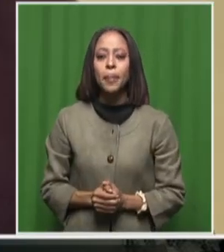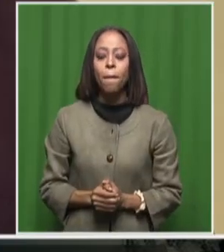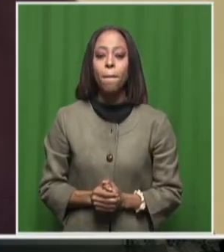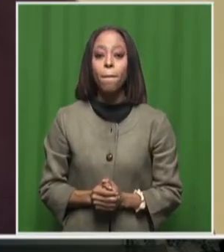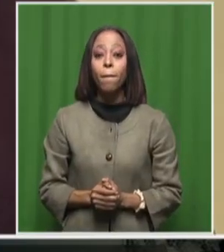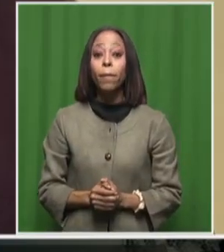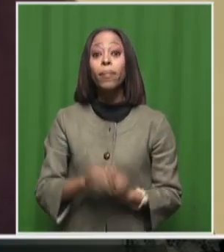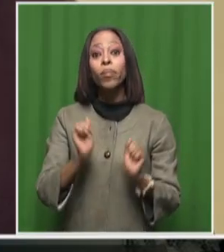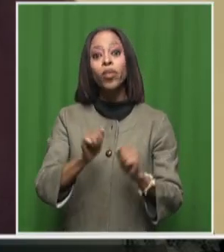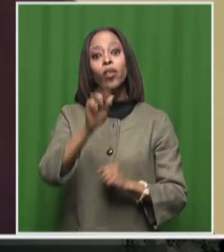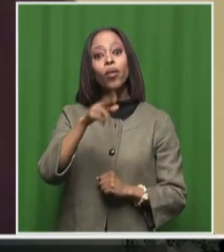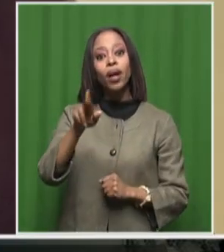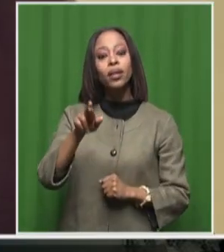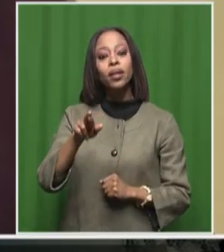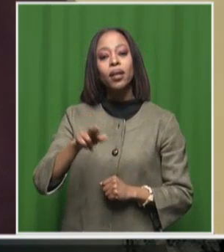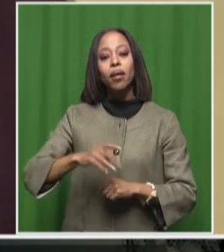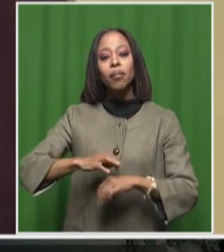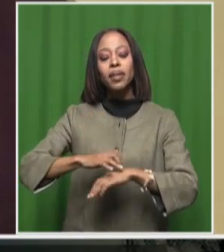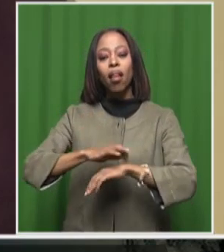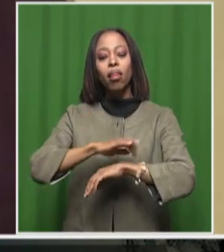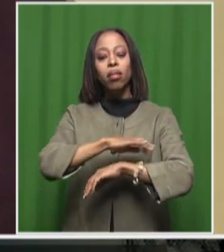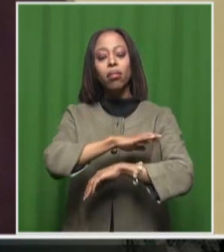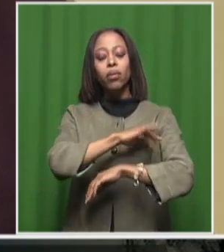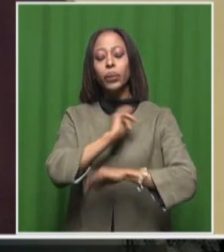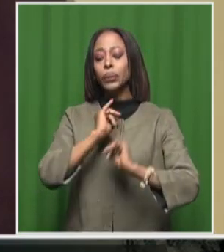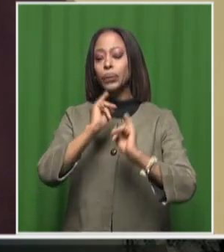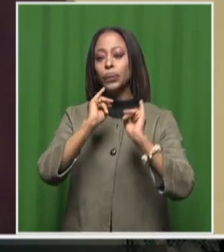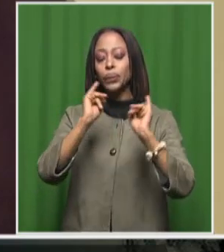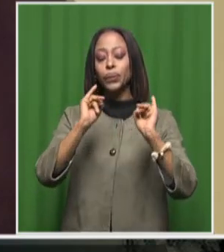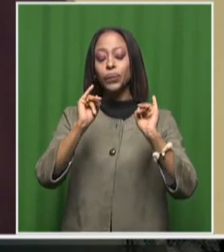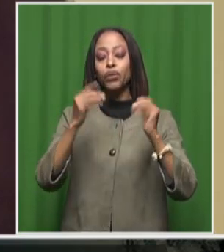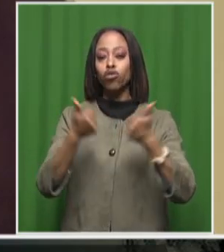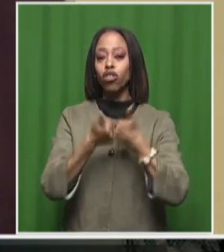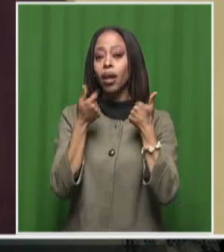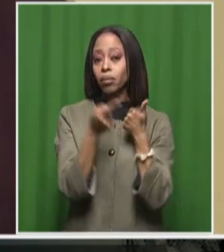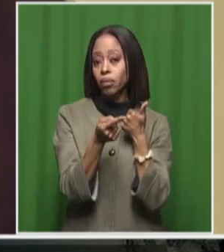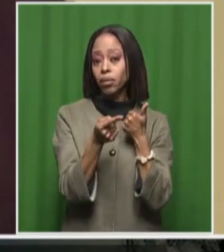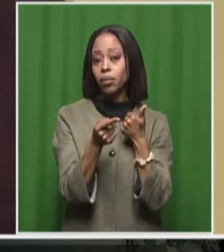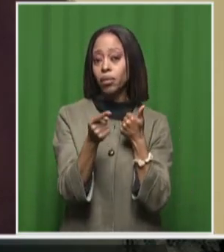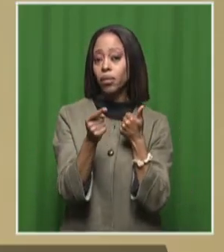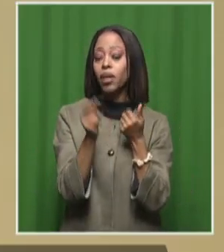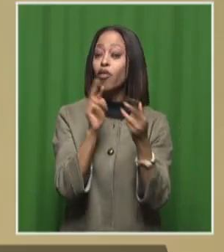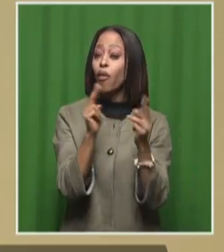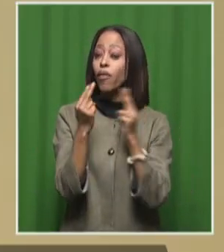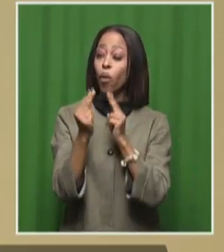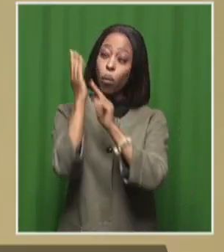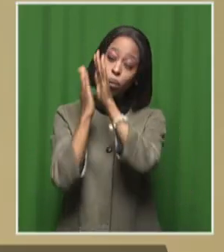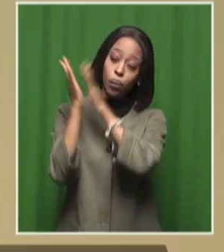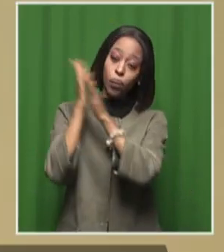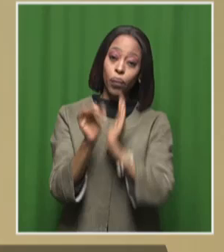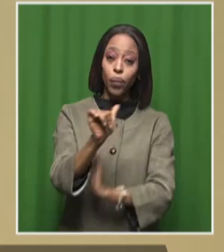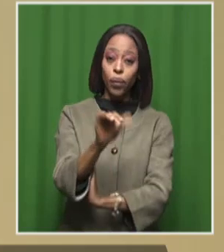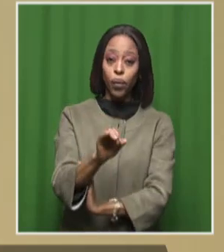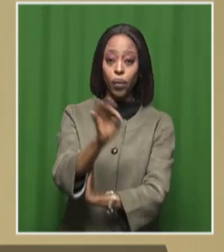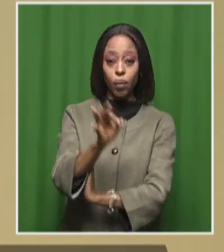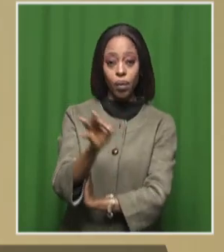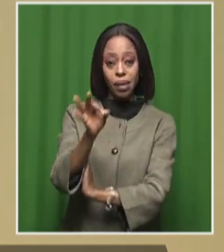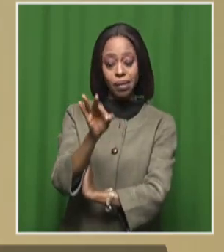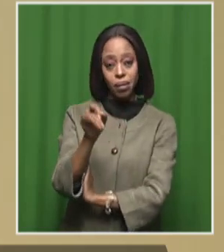You're very right. Measles is a big challenge. And if you look back in history, 60%